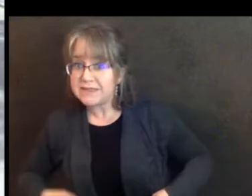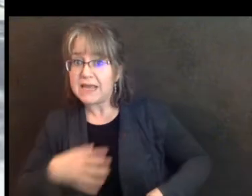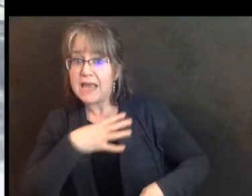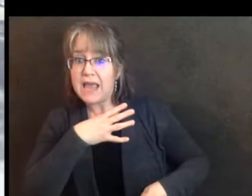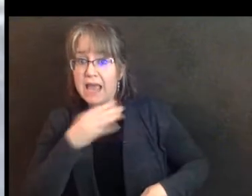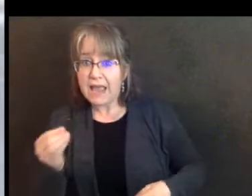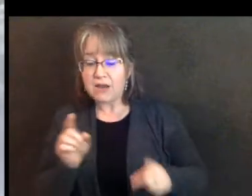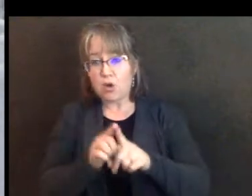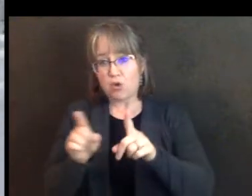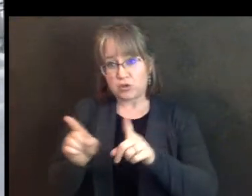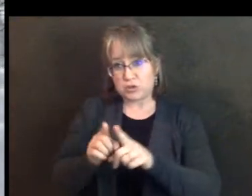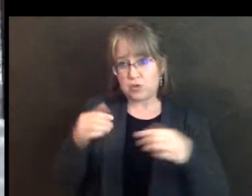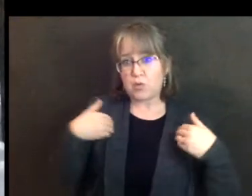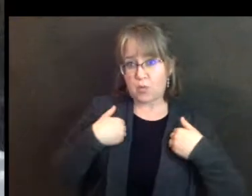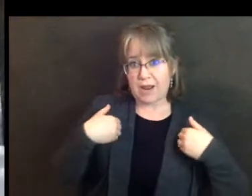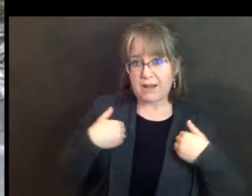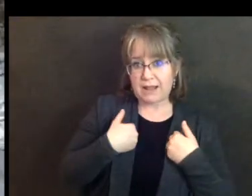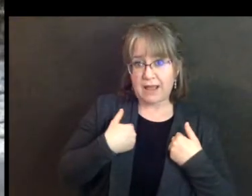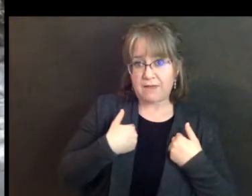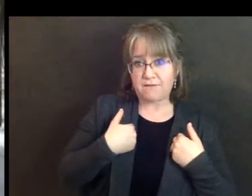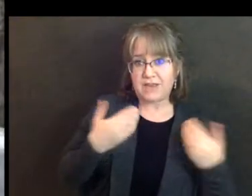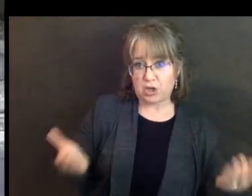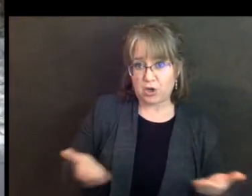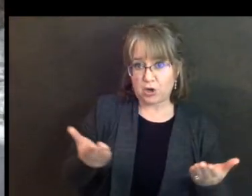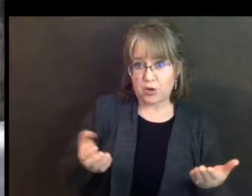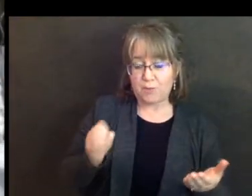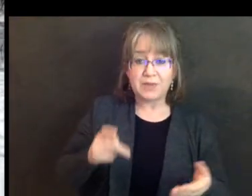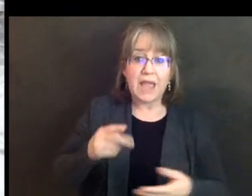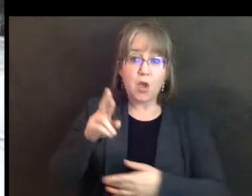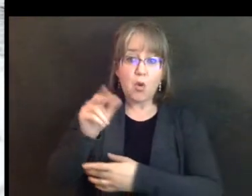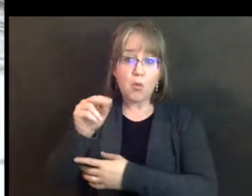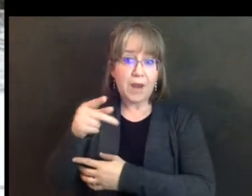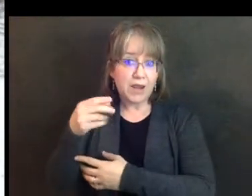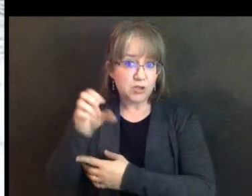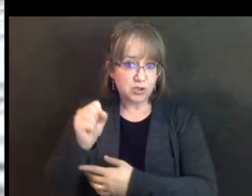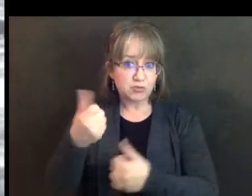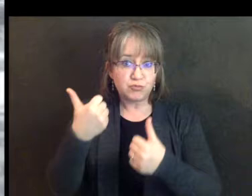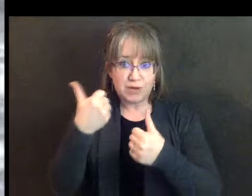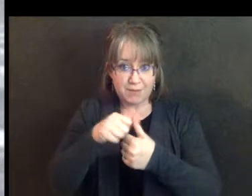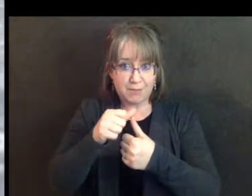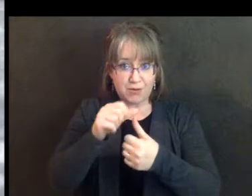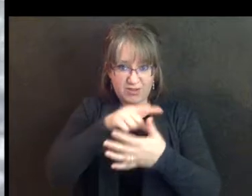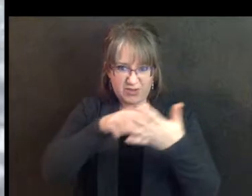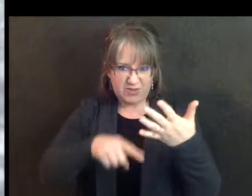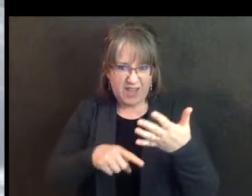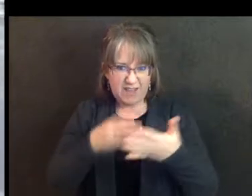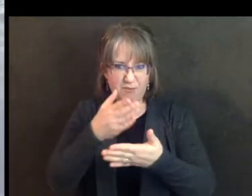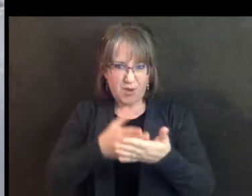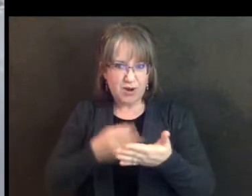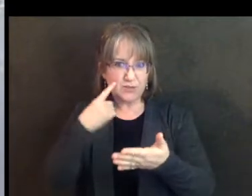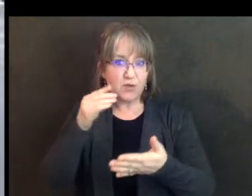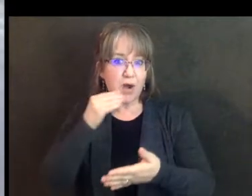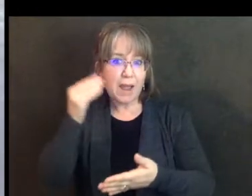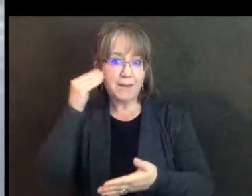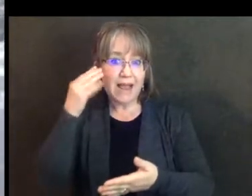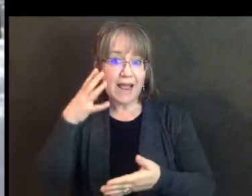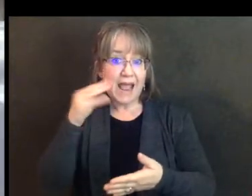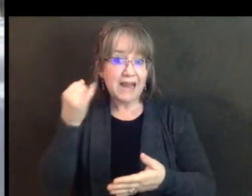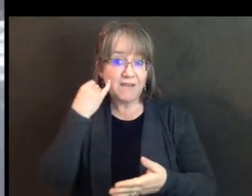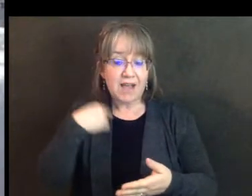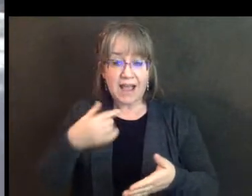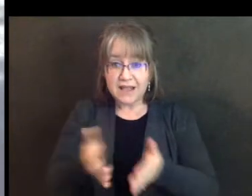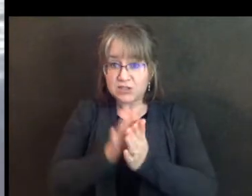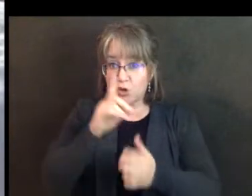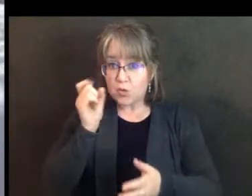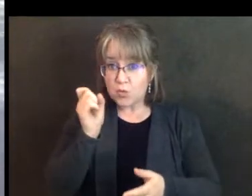here. Alright Rangers, remember those 5 parts to a habitat, and if I ask a question, be sure to answer out